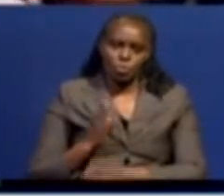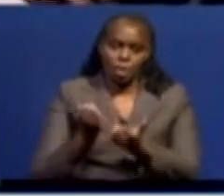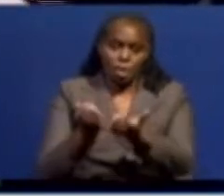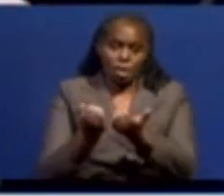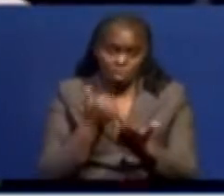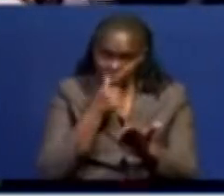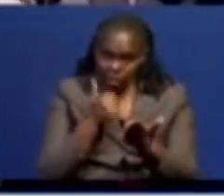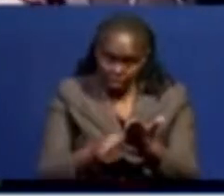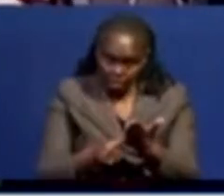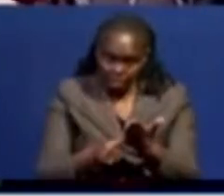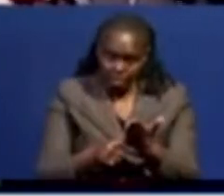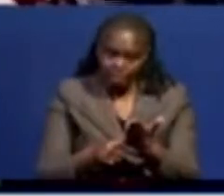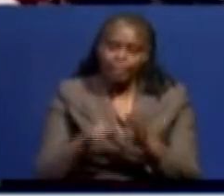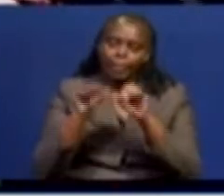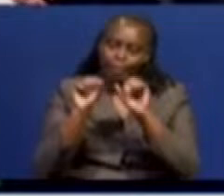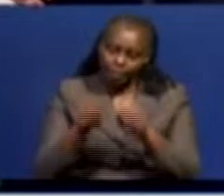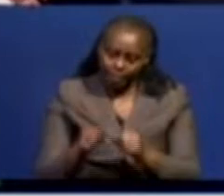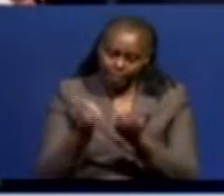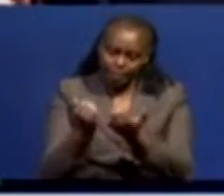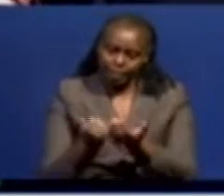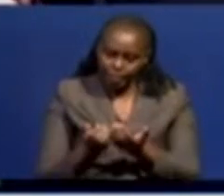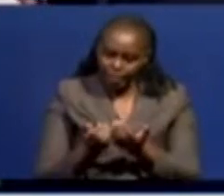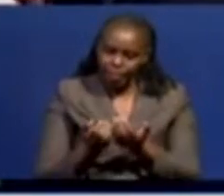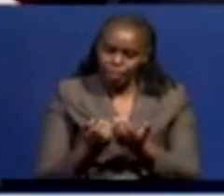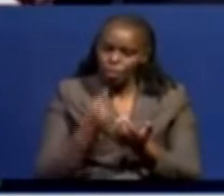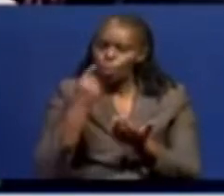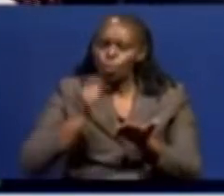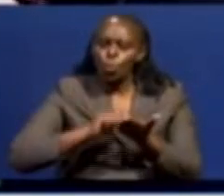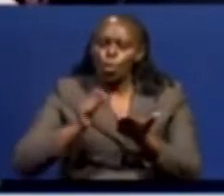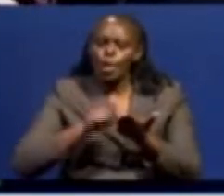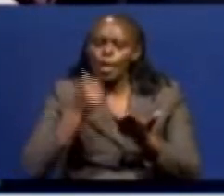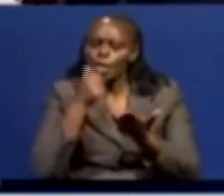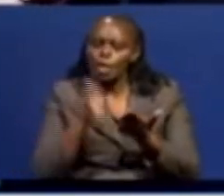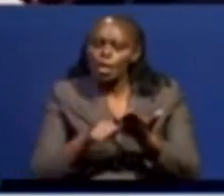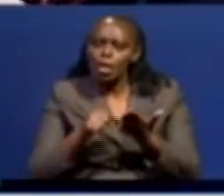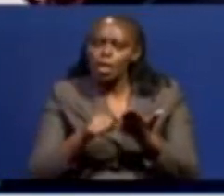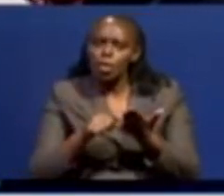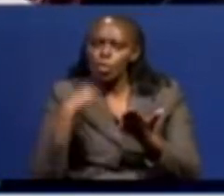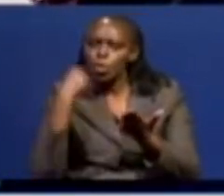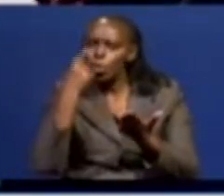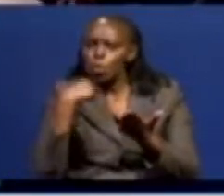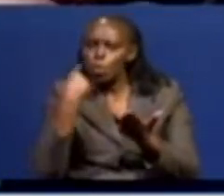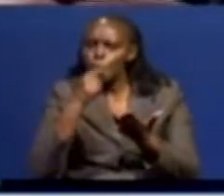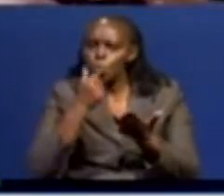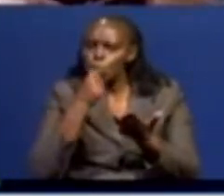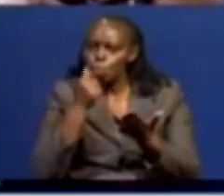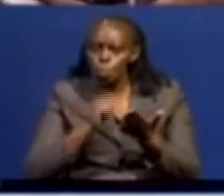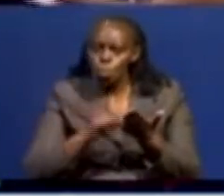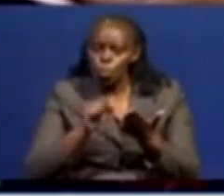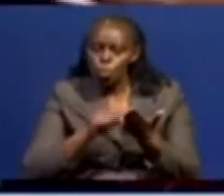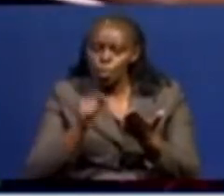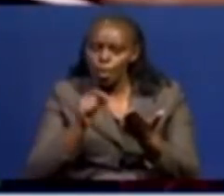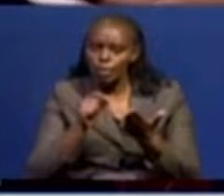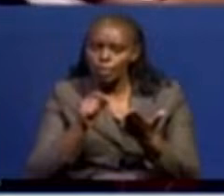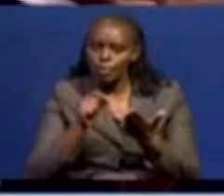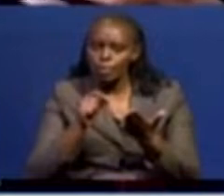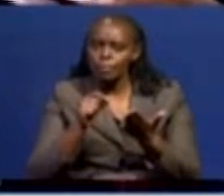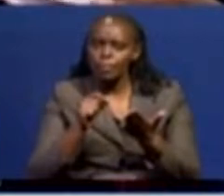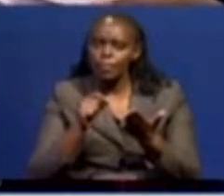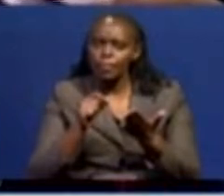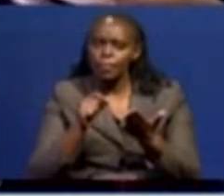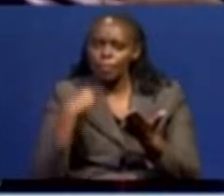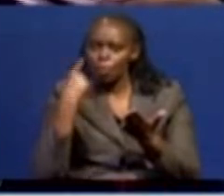Board. Is he the recipient of that letter? Yes. Who is the author of the letter? The author of the letter on